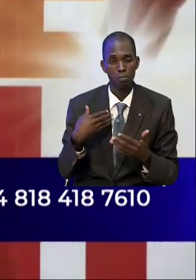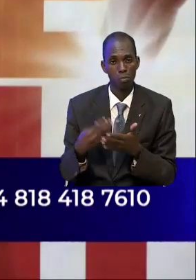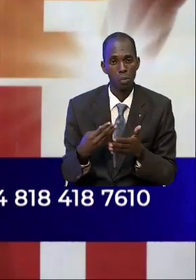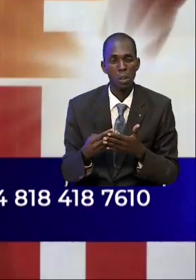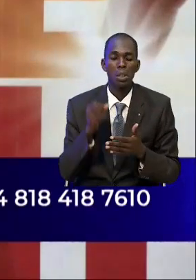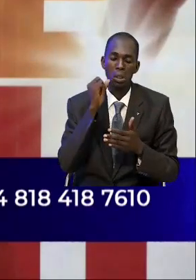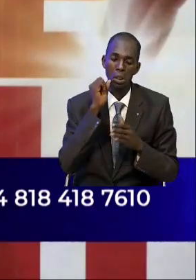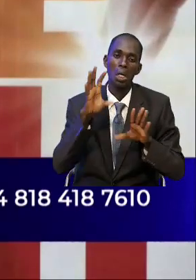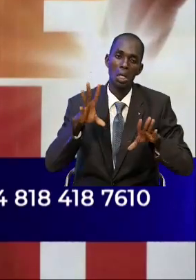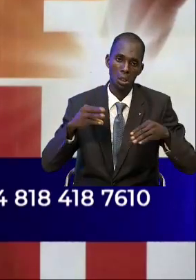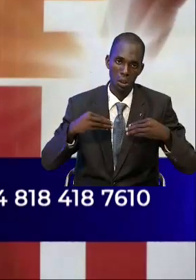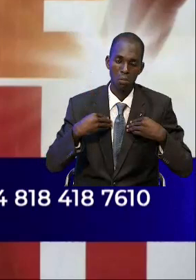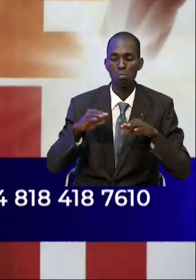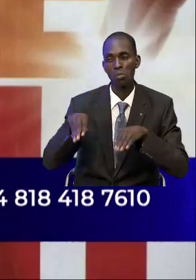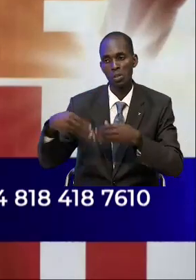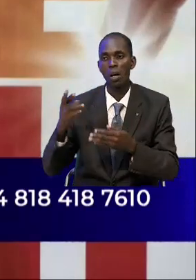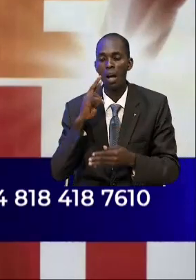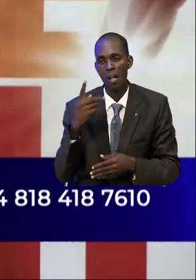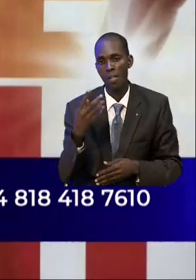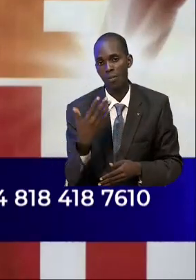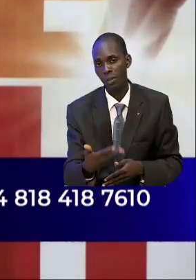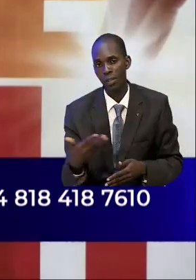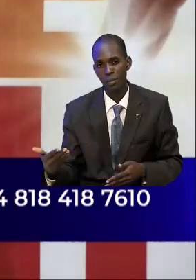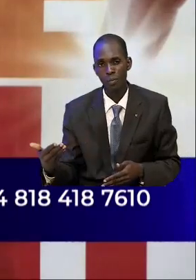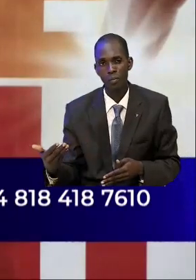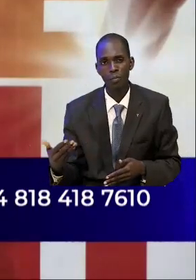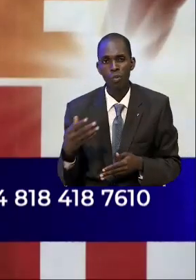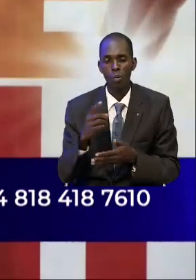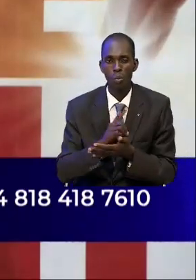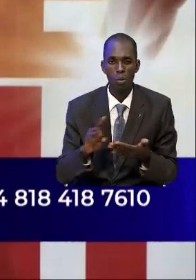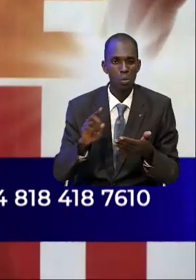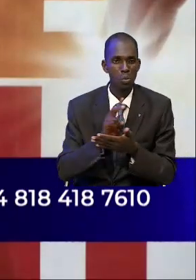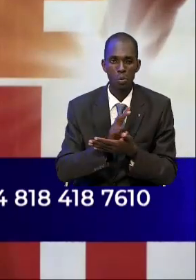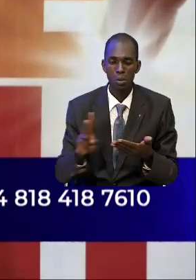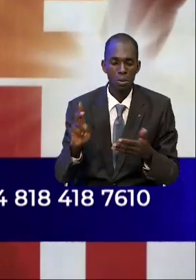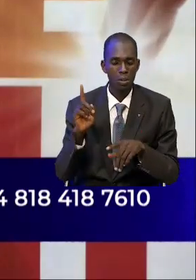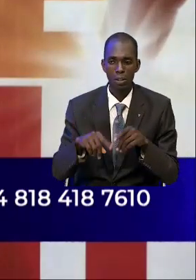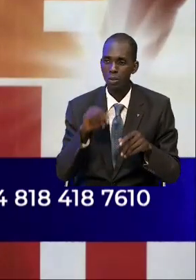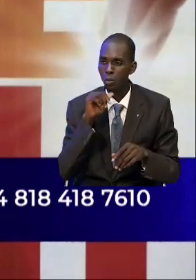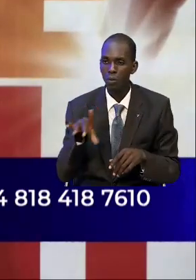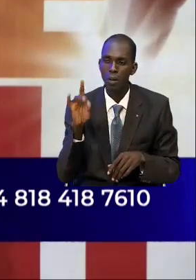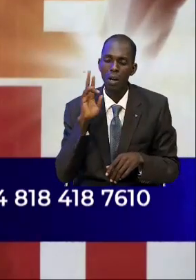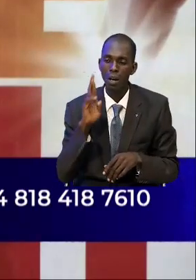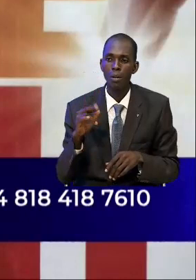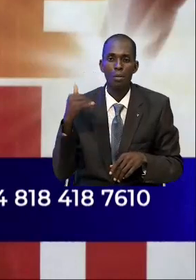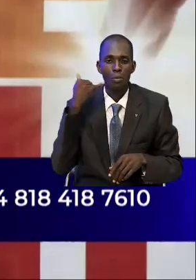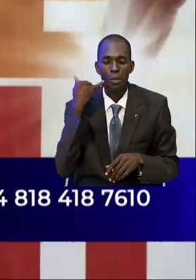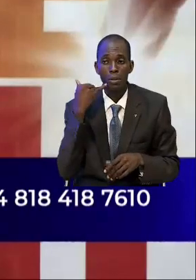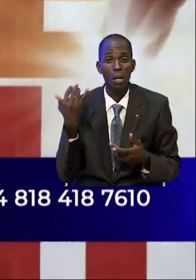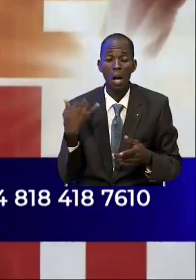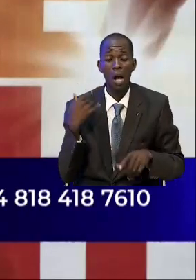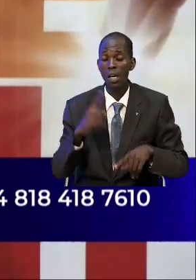give you, but please try to return the money. She said she accepted. I gave her the goods. A